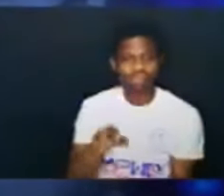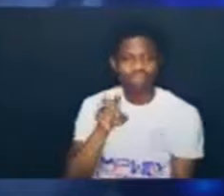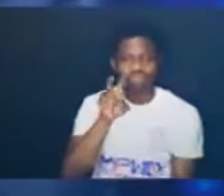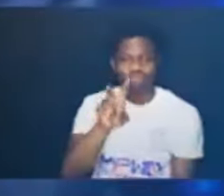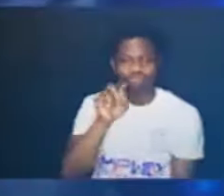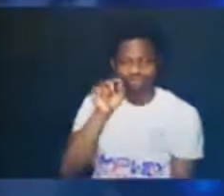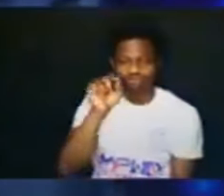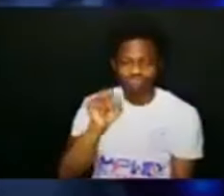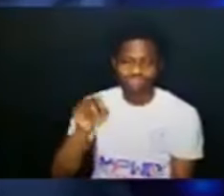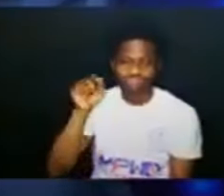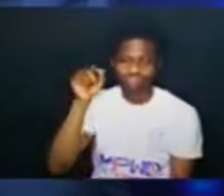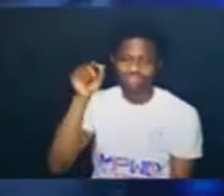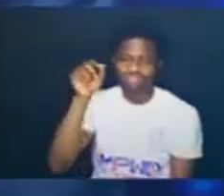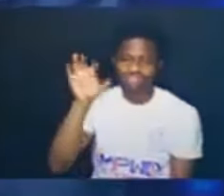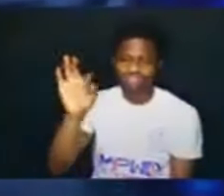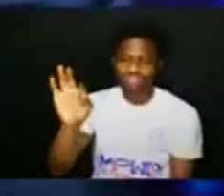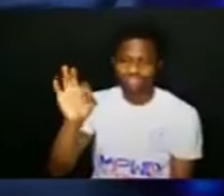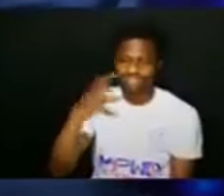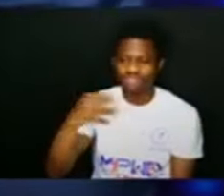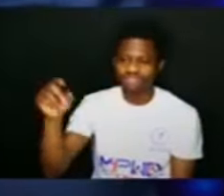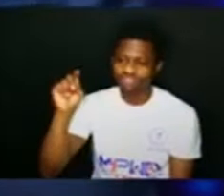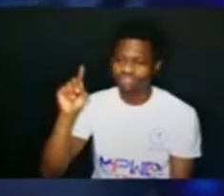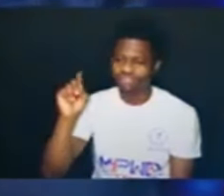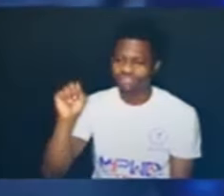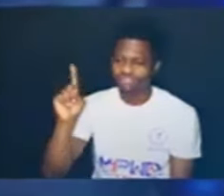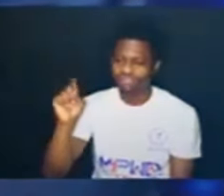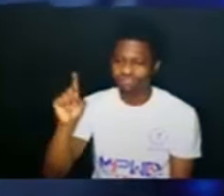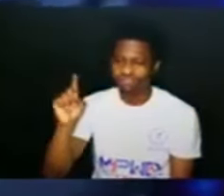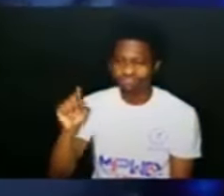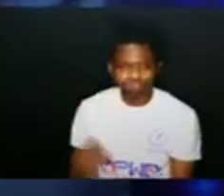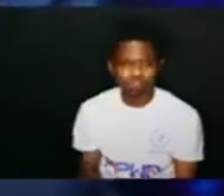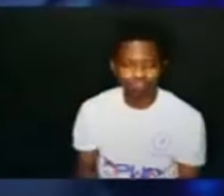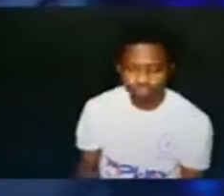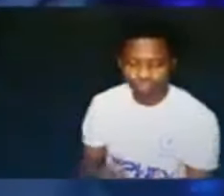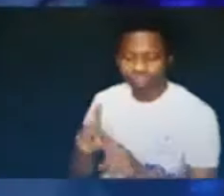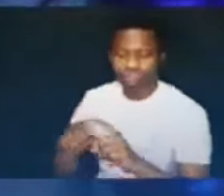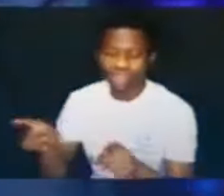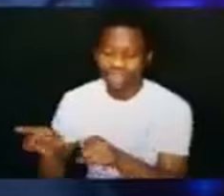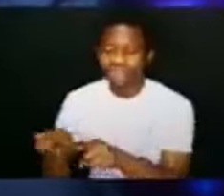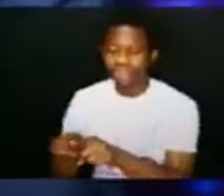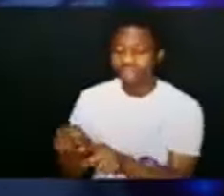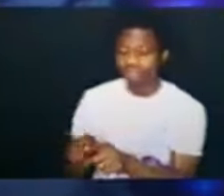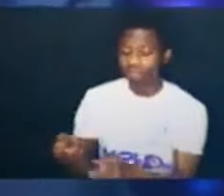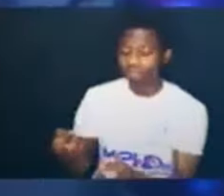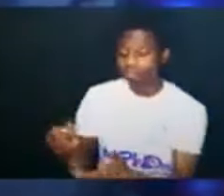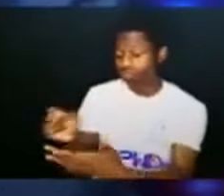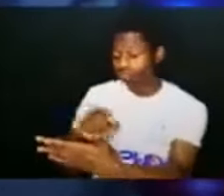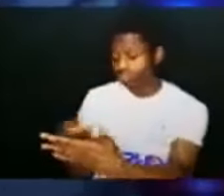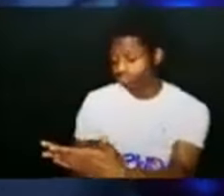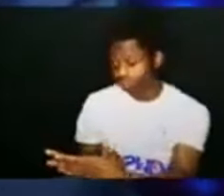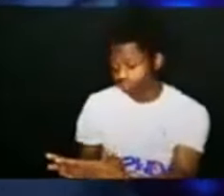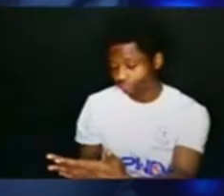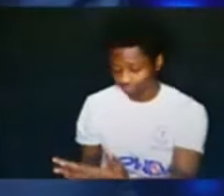I'll add a verse 11. However, as it is written, what no eye